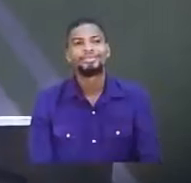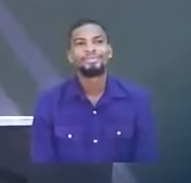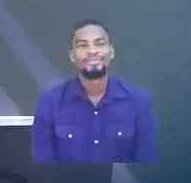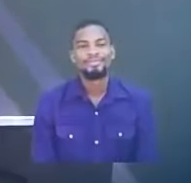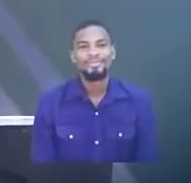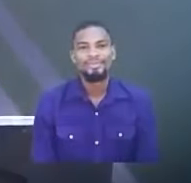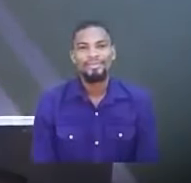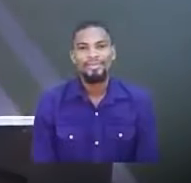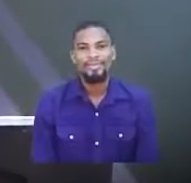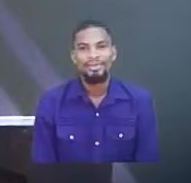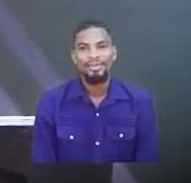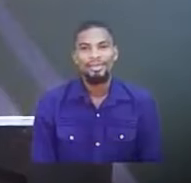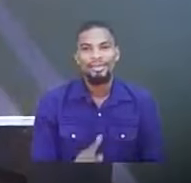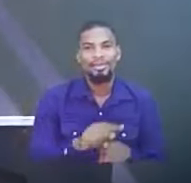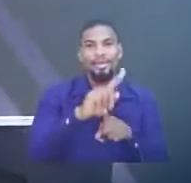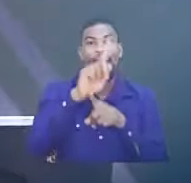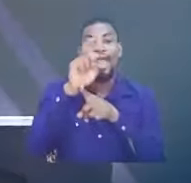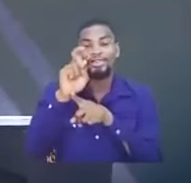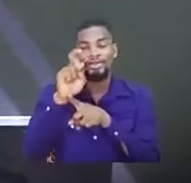Exodus 33, verse